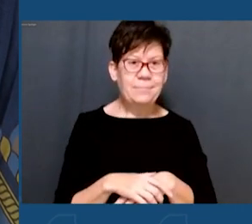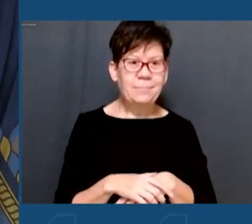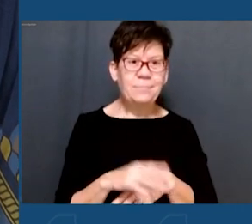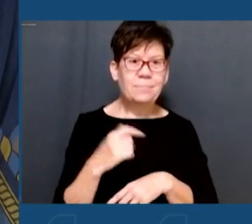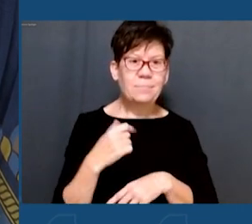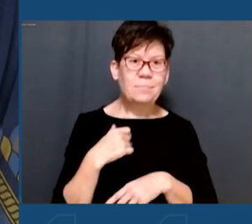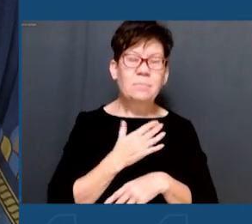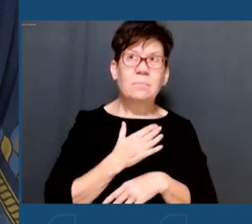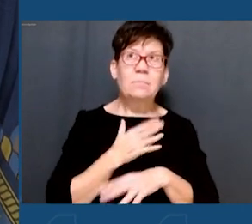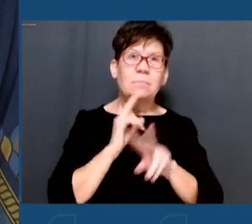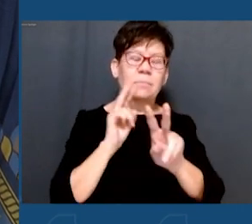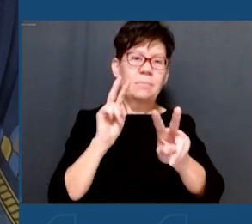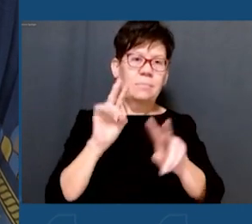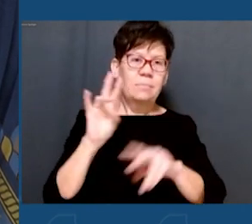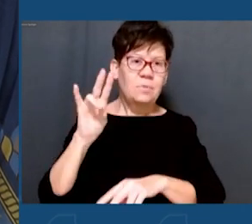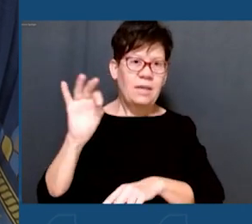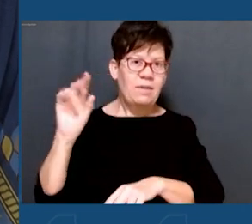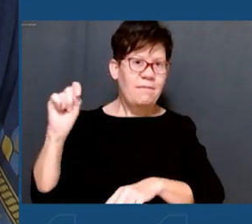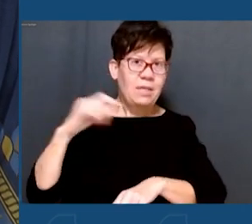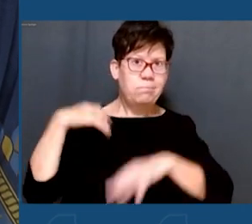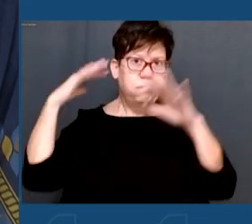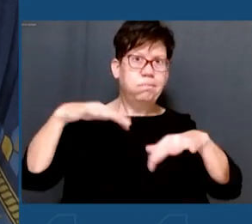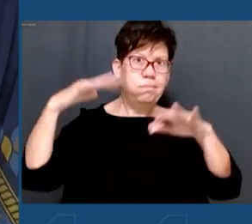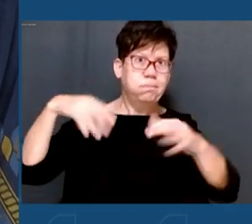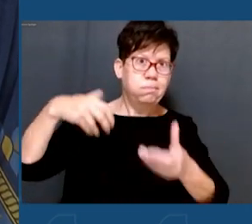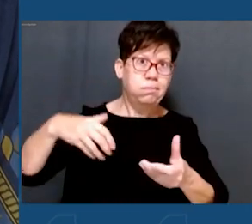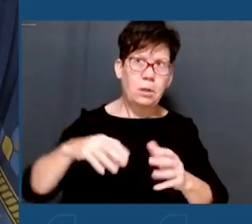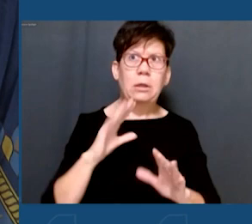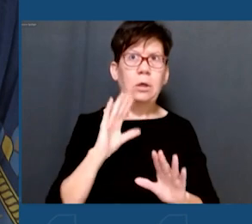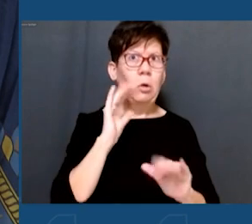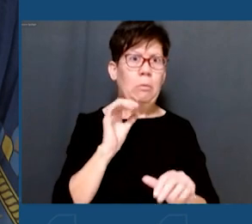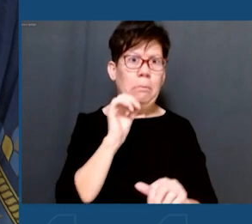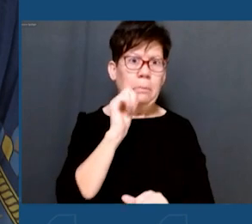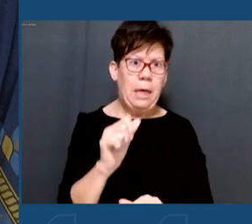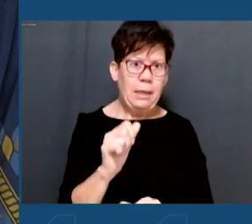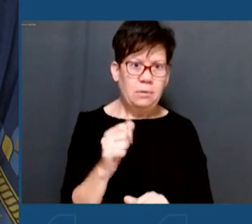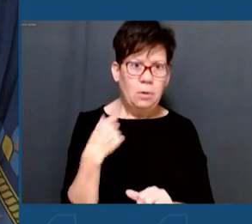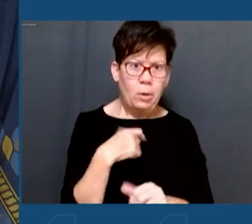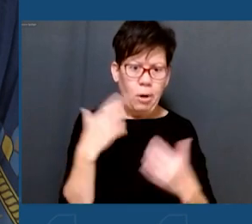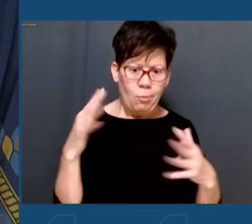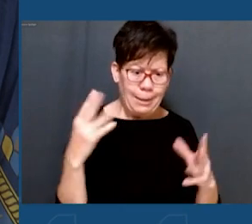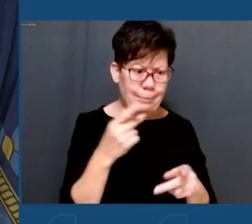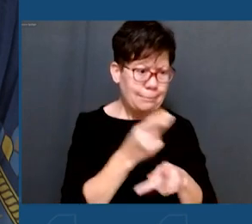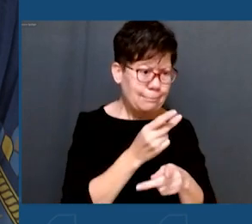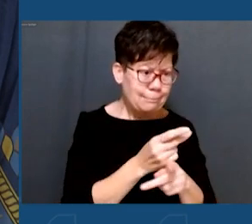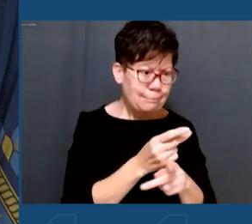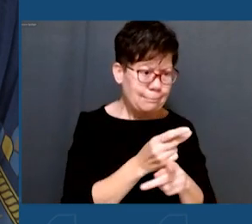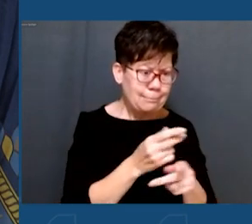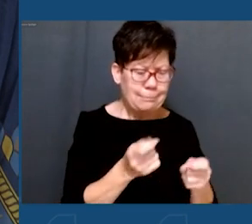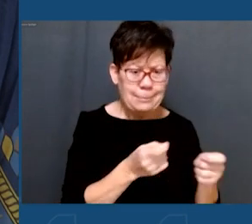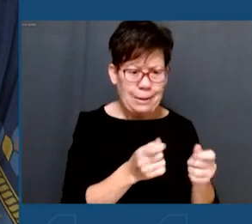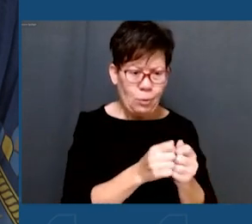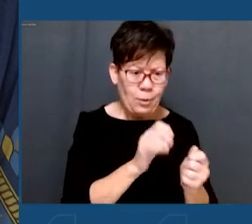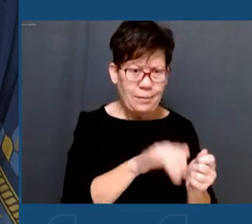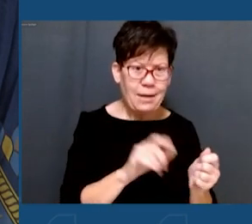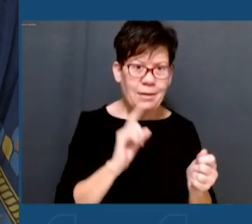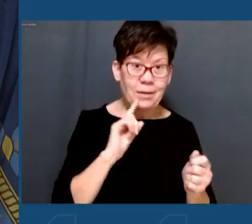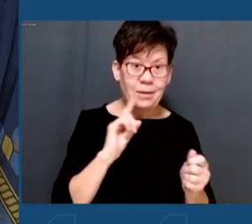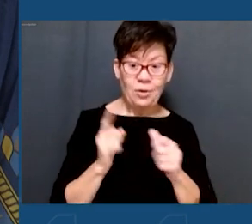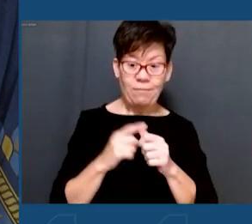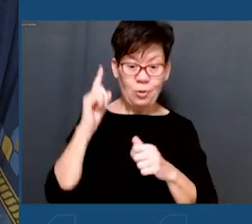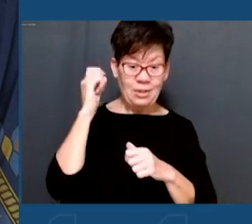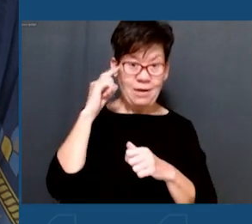dealt with about 35 days ago. But luckily, as the first governor from Buffalo since Grover